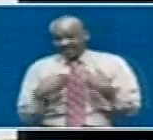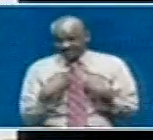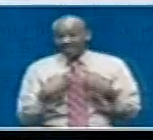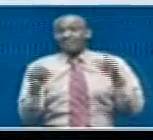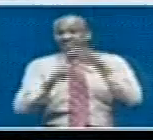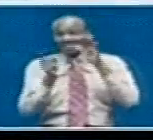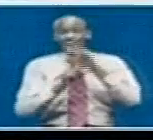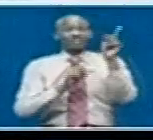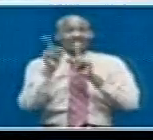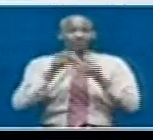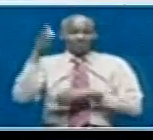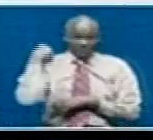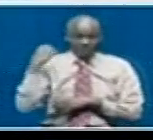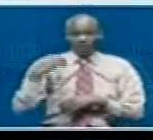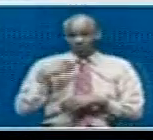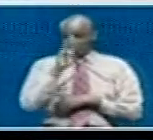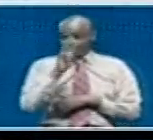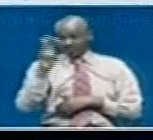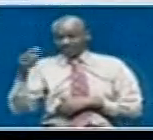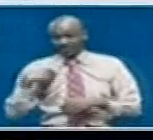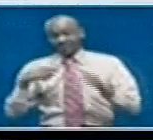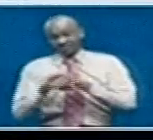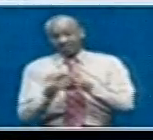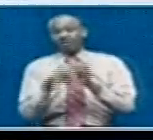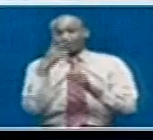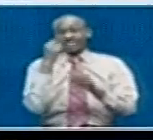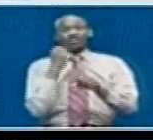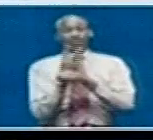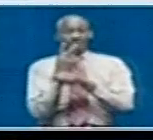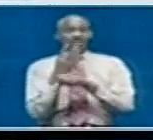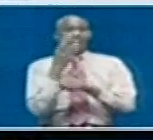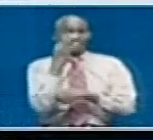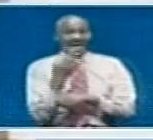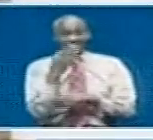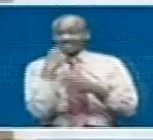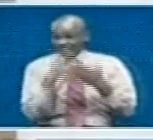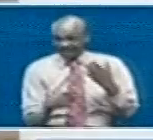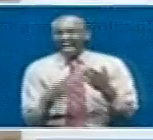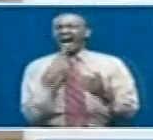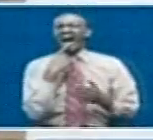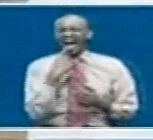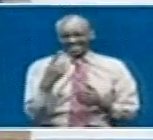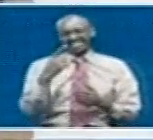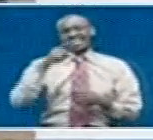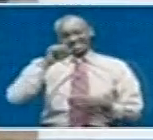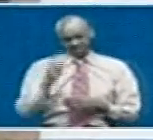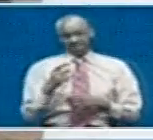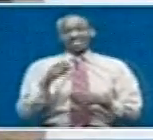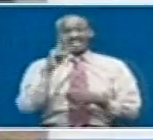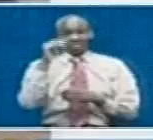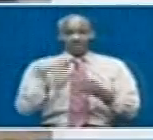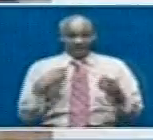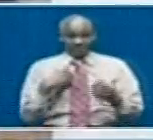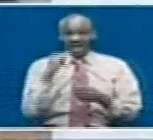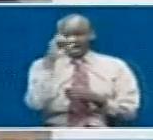of Transport website hacked on 5th of March in 2012. More than 100 Kenyan government websites were hacked by an